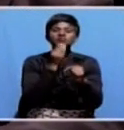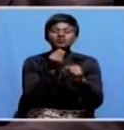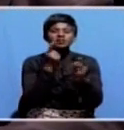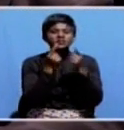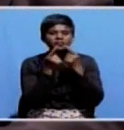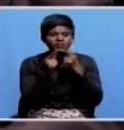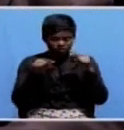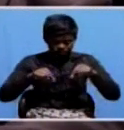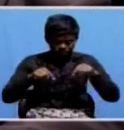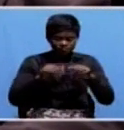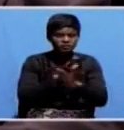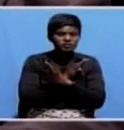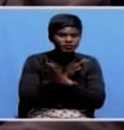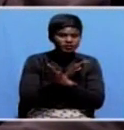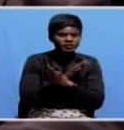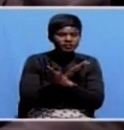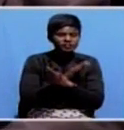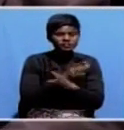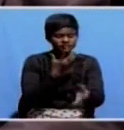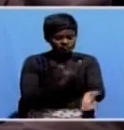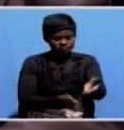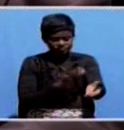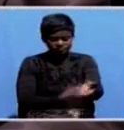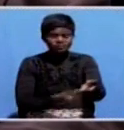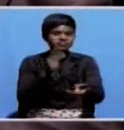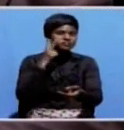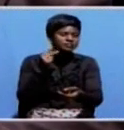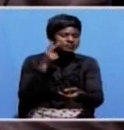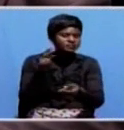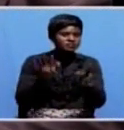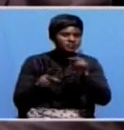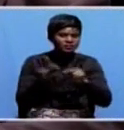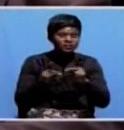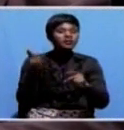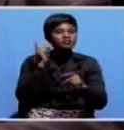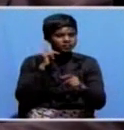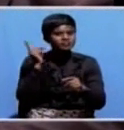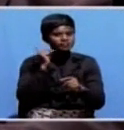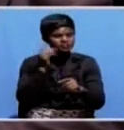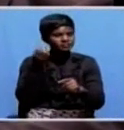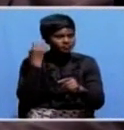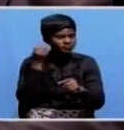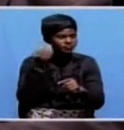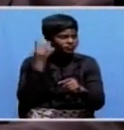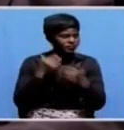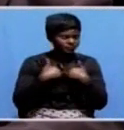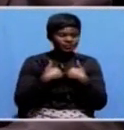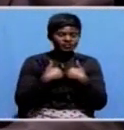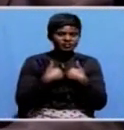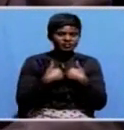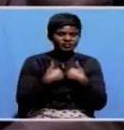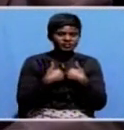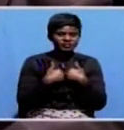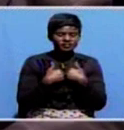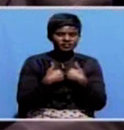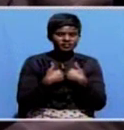in Zambia, whether he spoke in Nyanja or Bemba, people listened. He had a very small stature, if